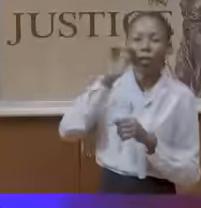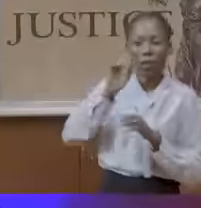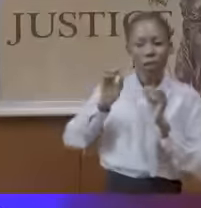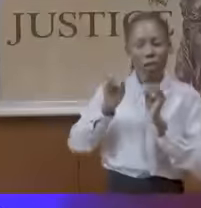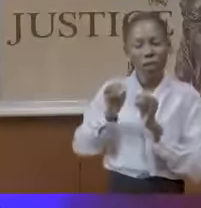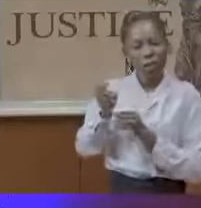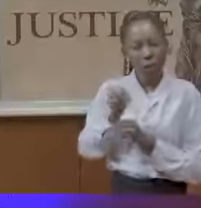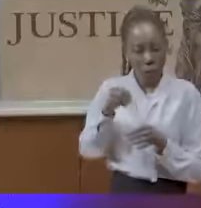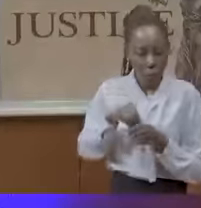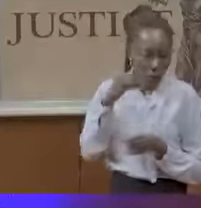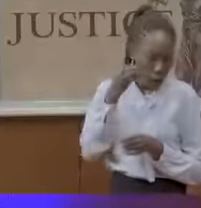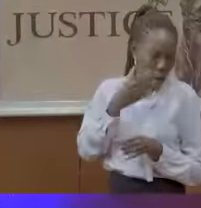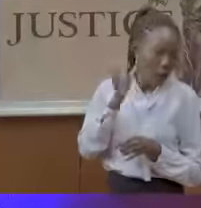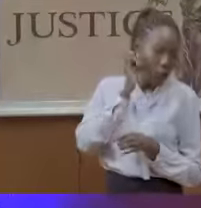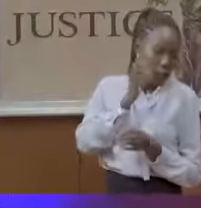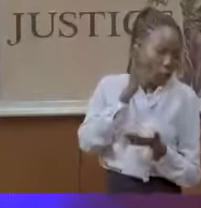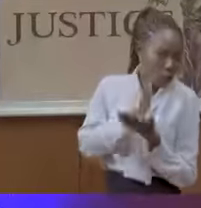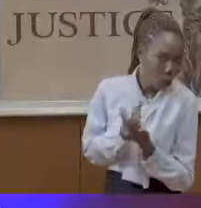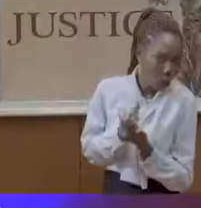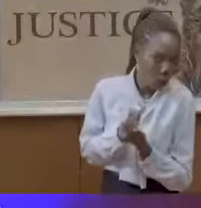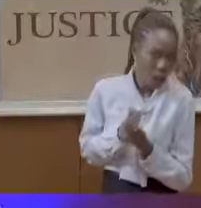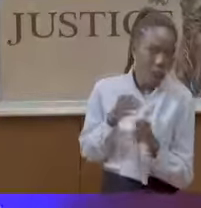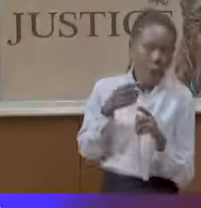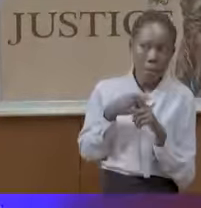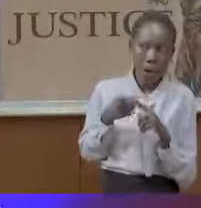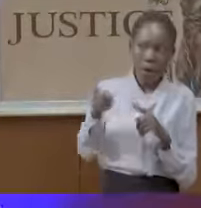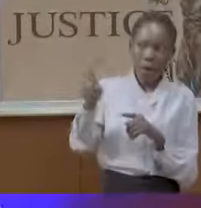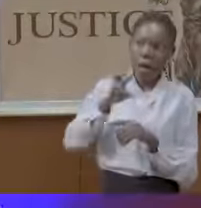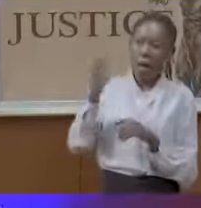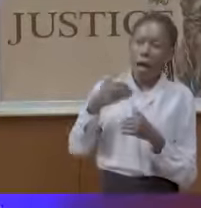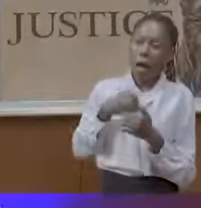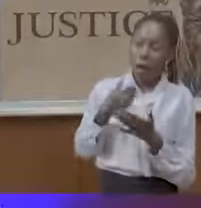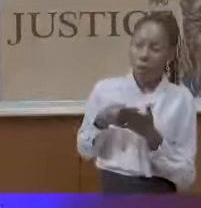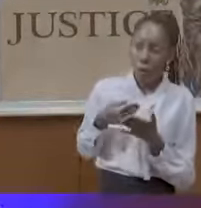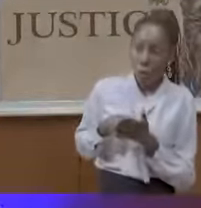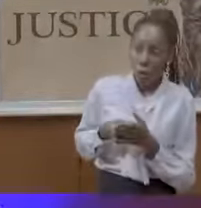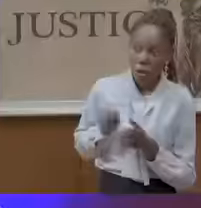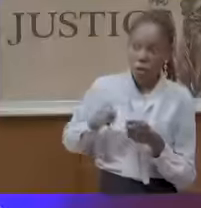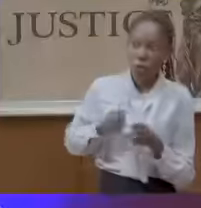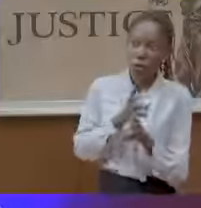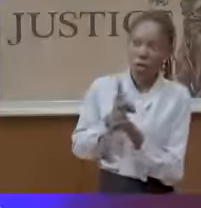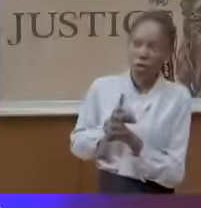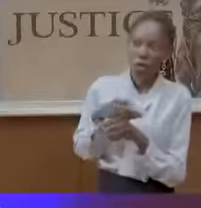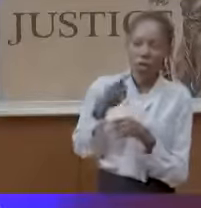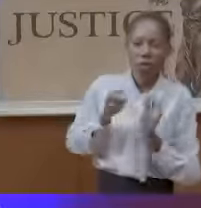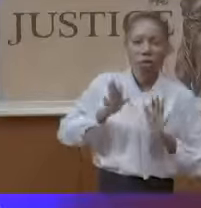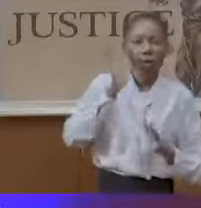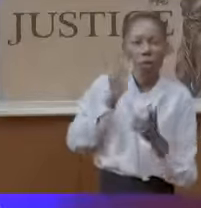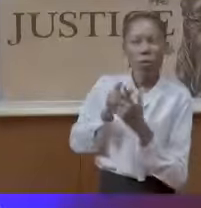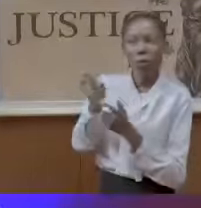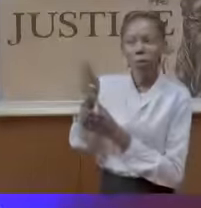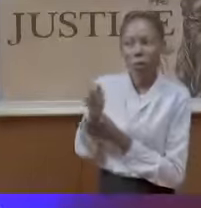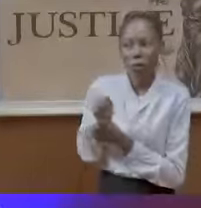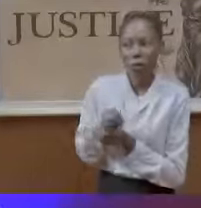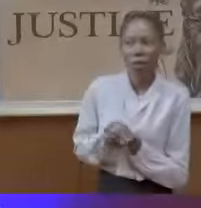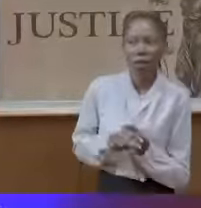took them for some time and she stopped. But when I now have money to take care of these children, the children will come to me and say, Daddy,